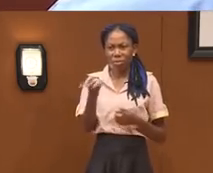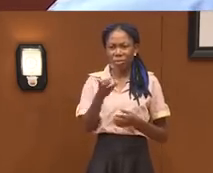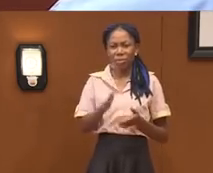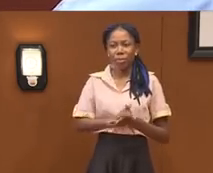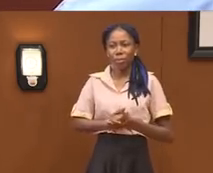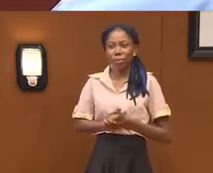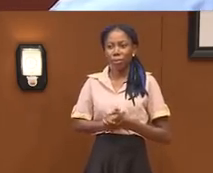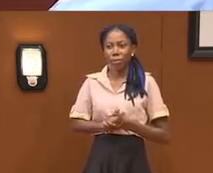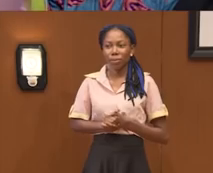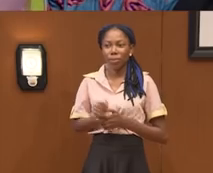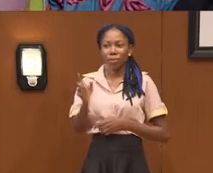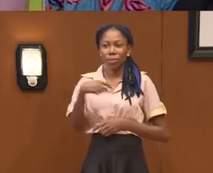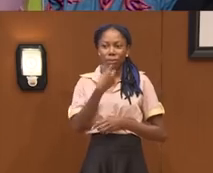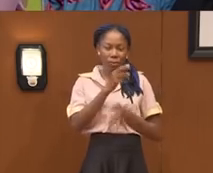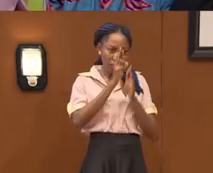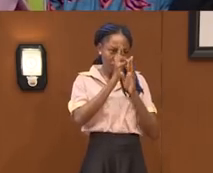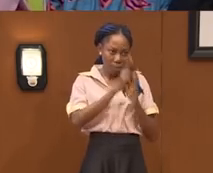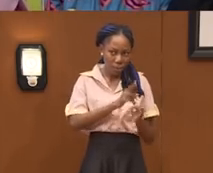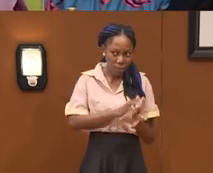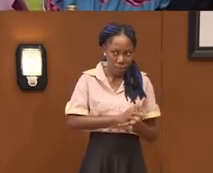disagreement over. Your Honor. Yes, please.